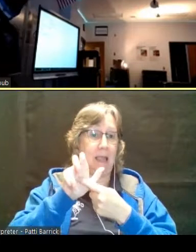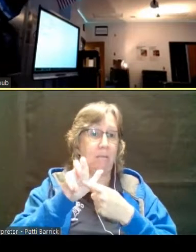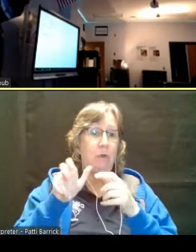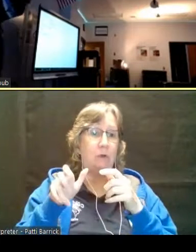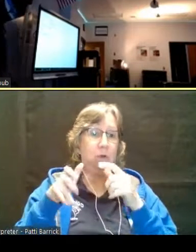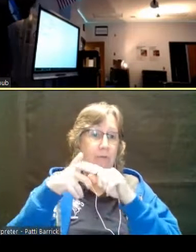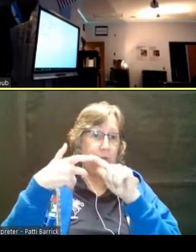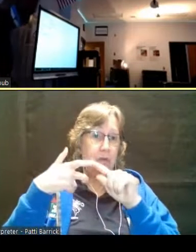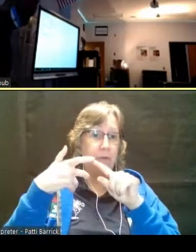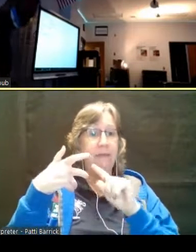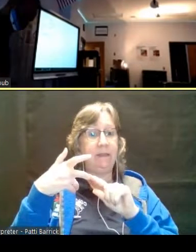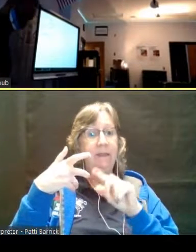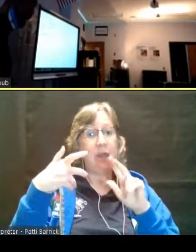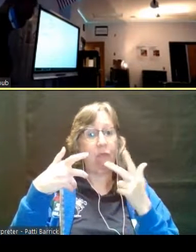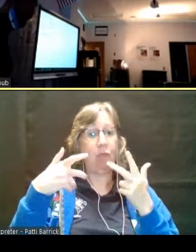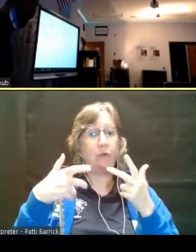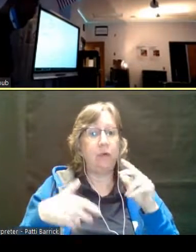The last one is attributes.